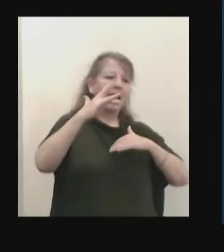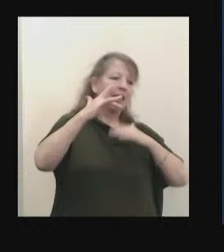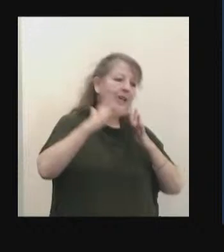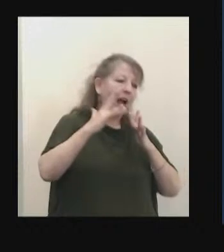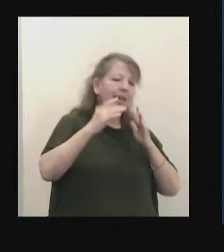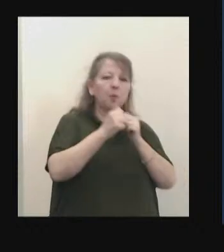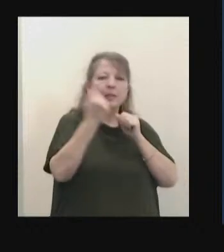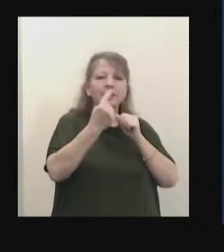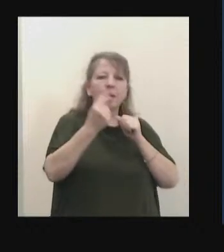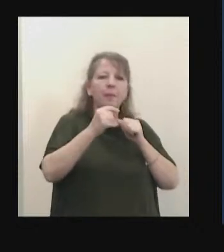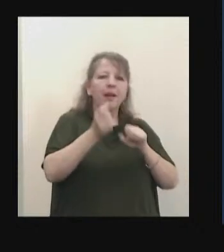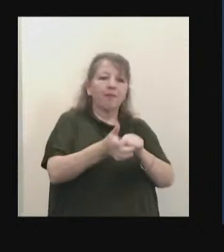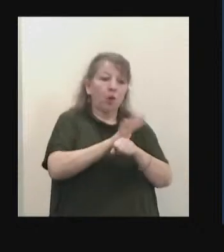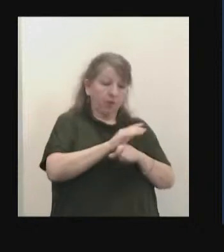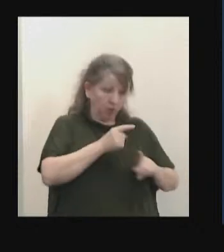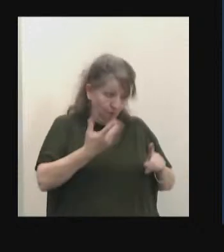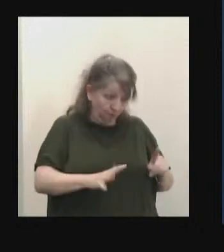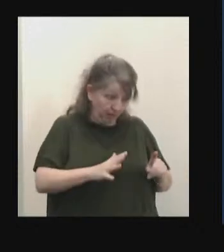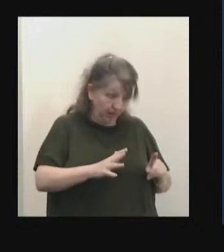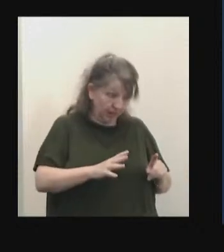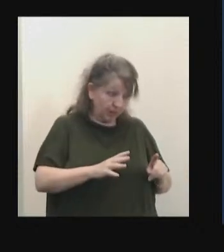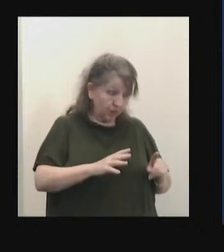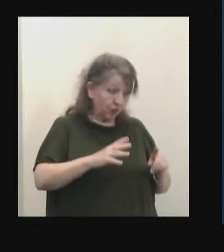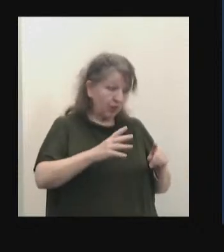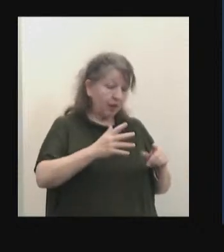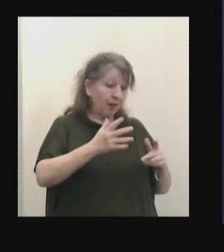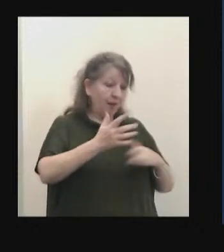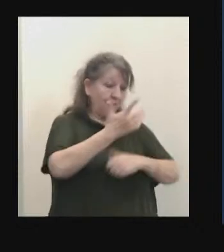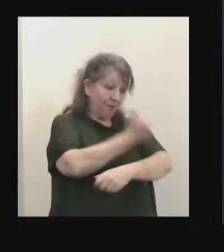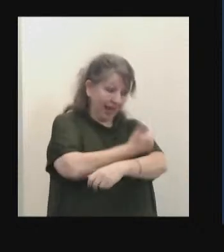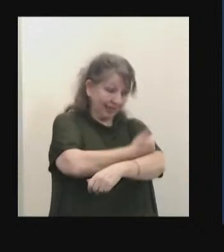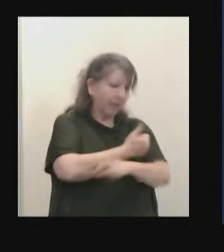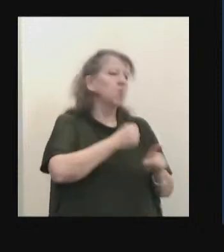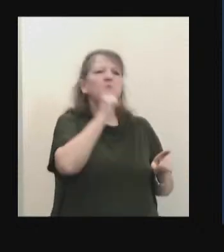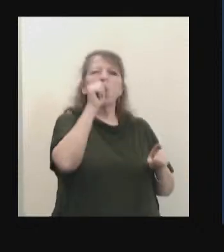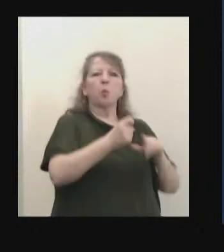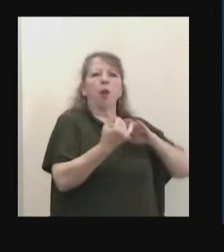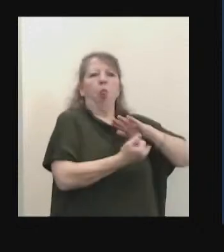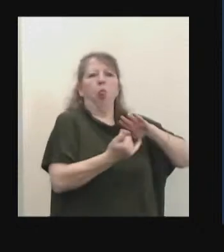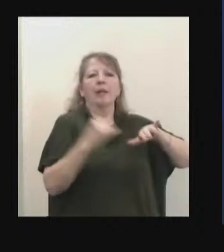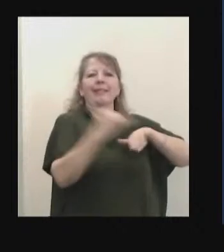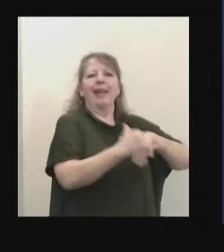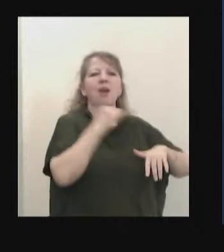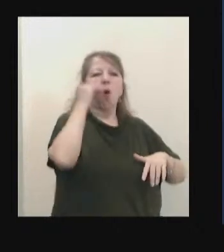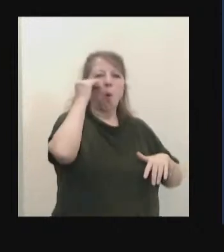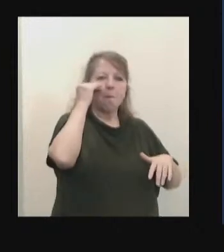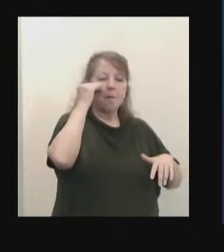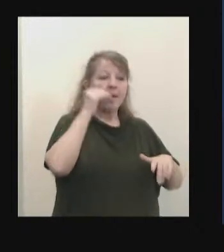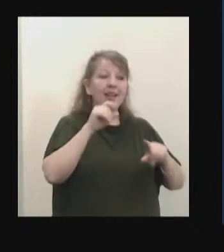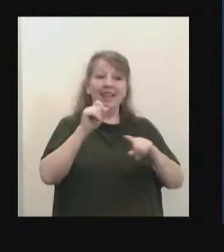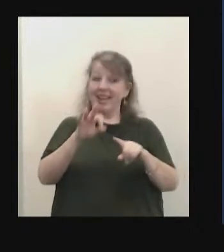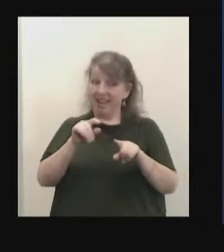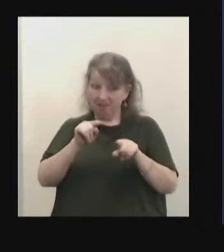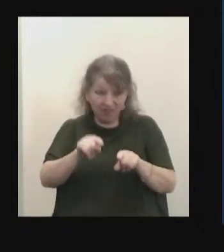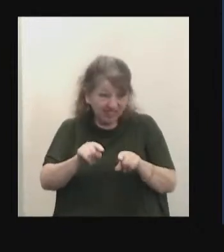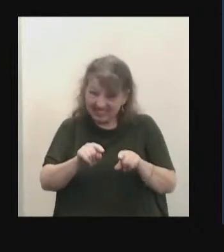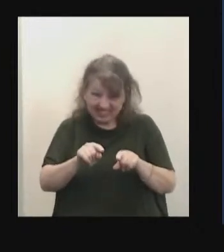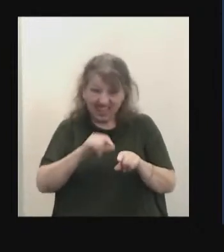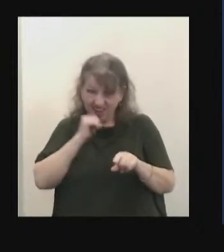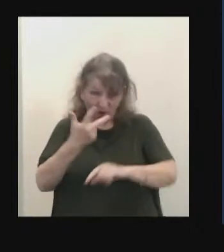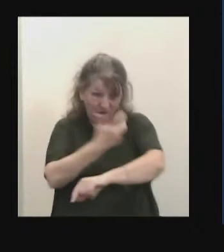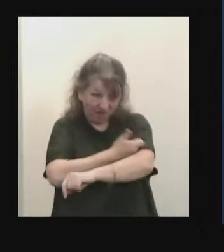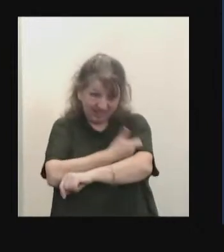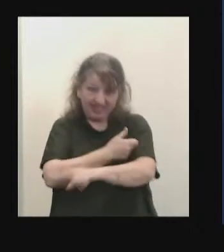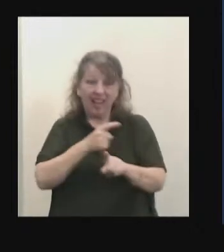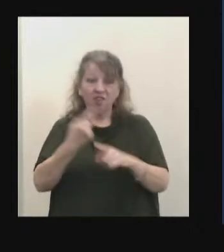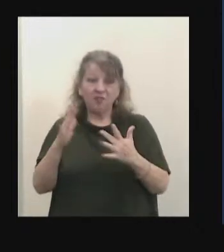student is vaccinated, they don't need to quarantine. However, if that student is not fully vaccinated, then they do need